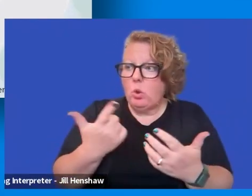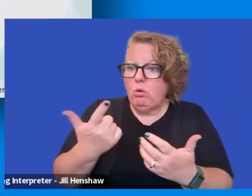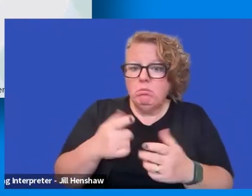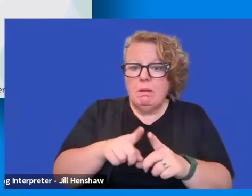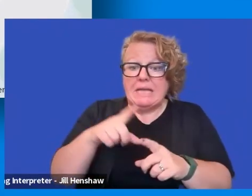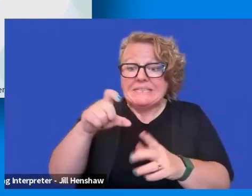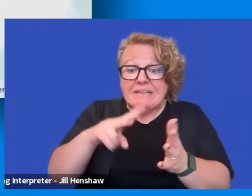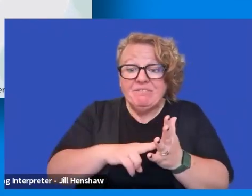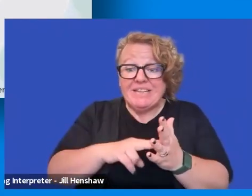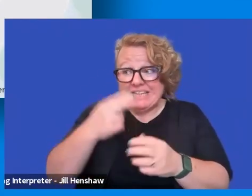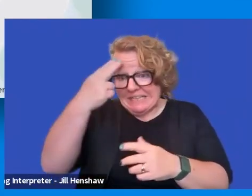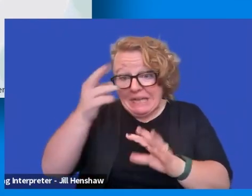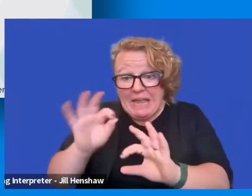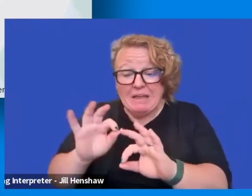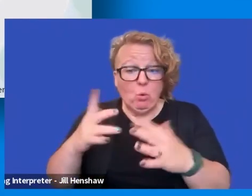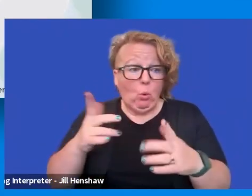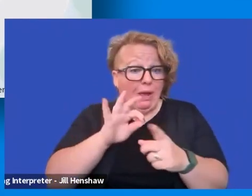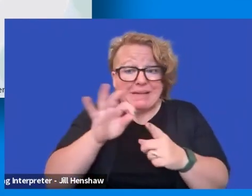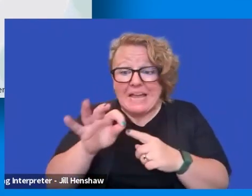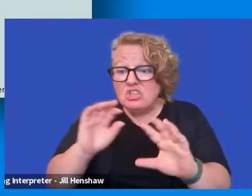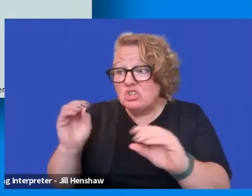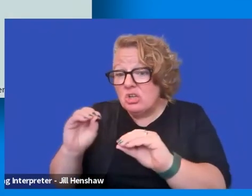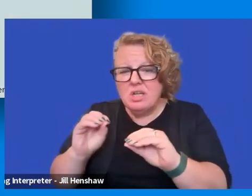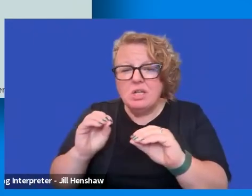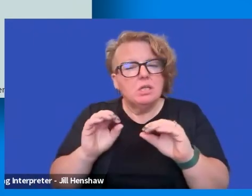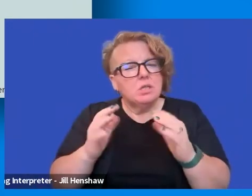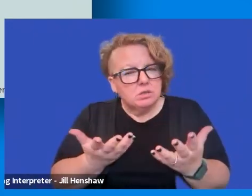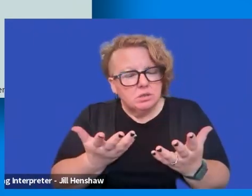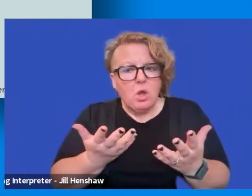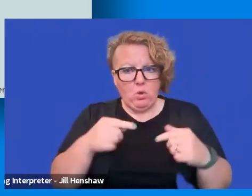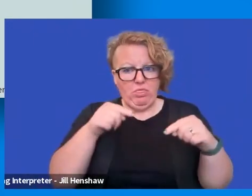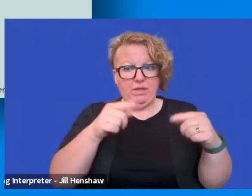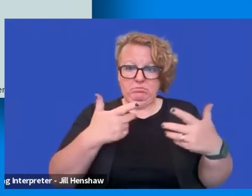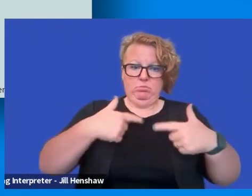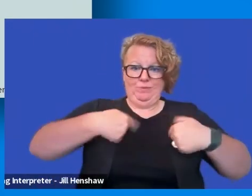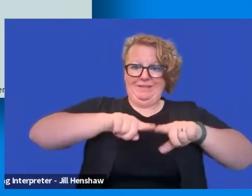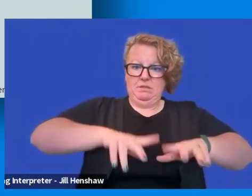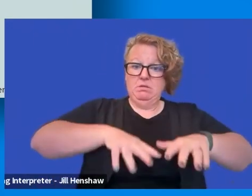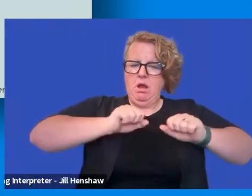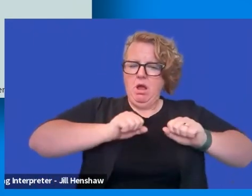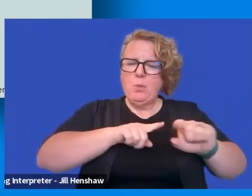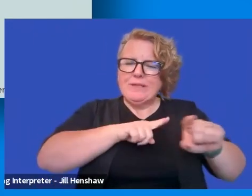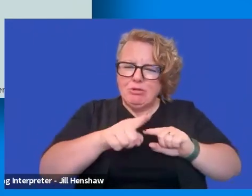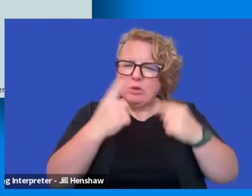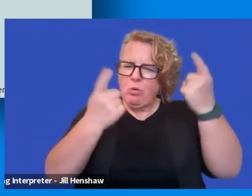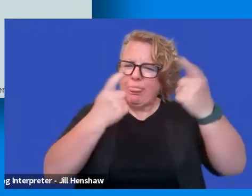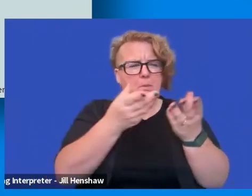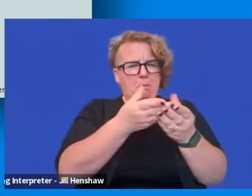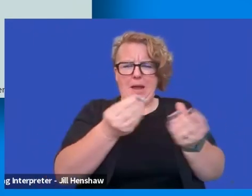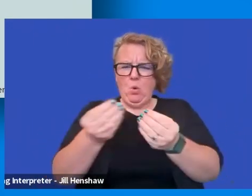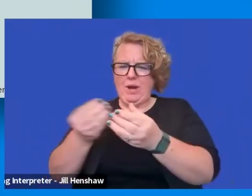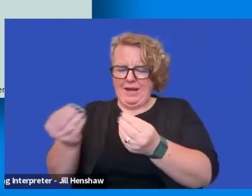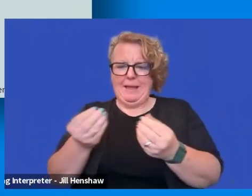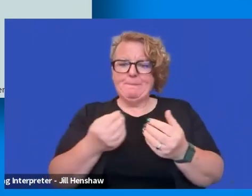applications. So this was our starting point. And we tried to fill those gaps with a number